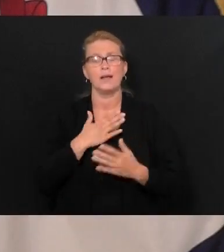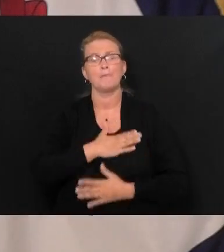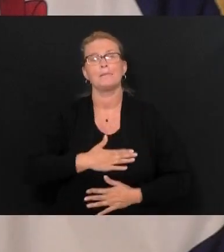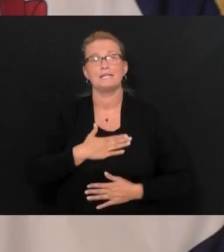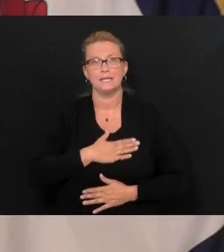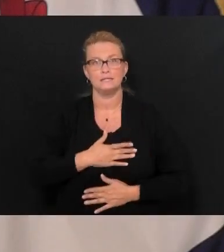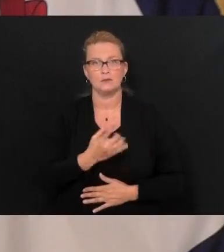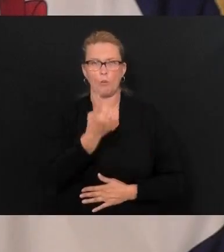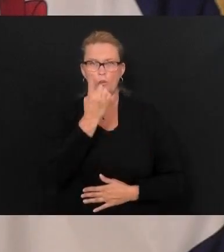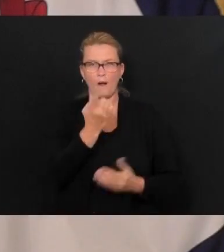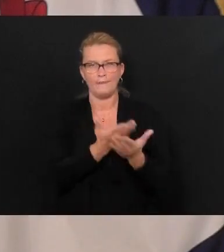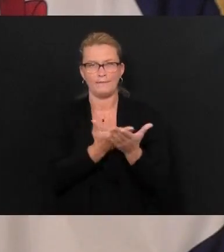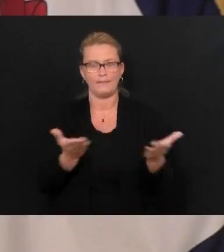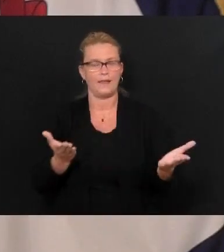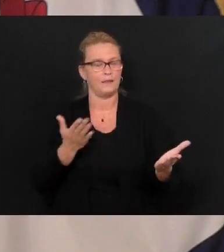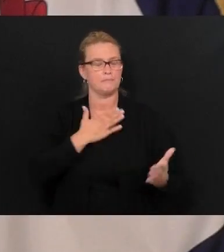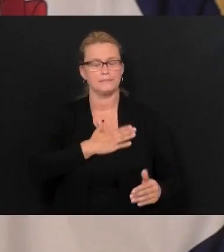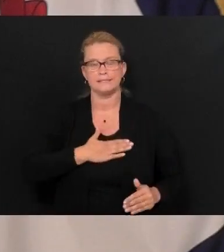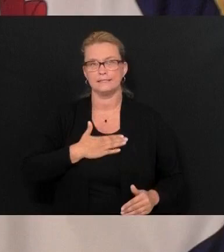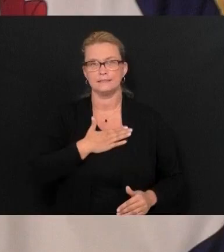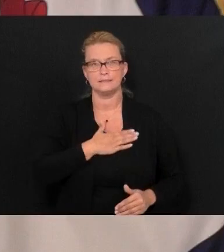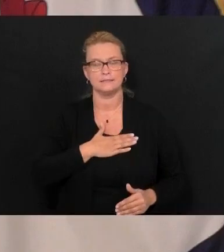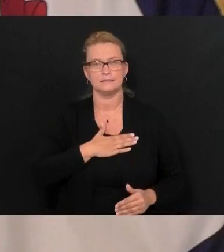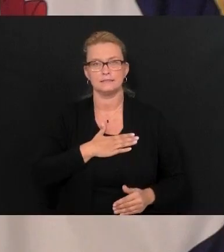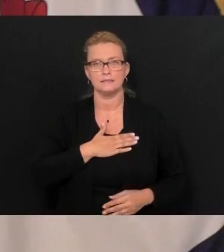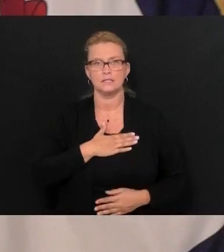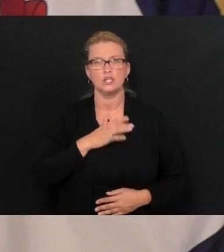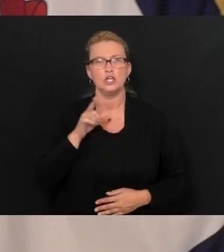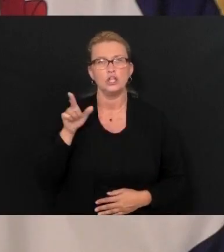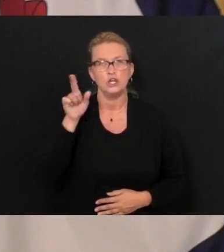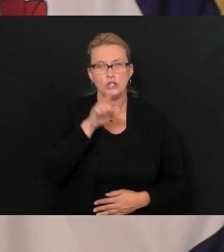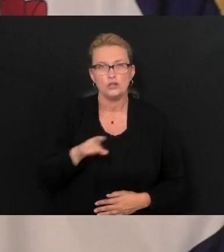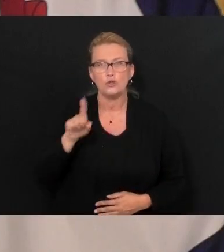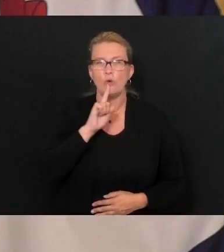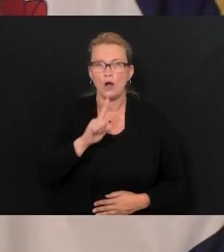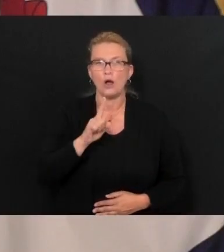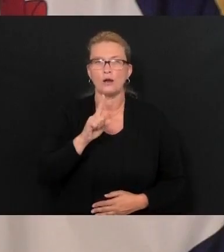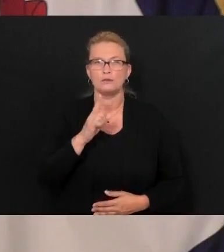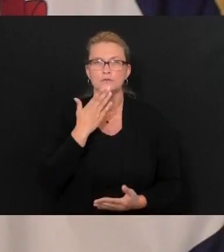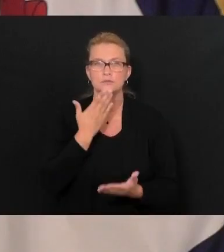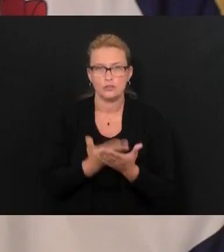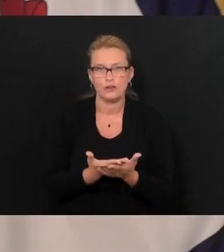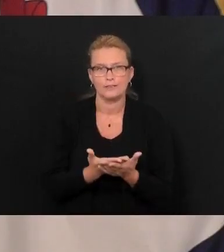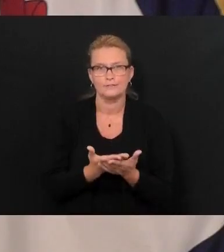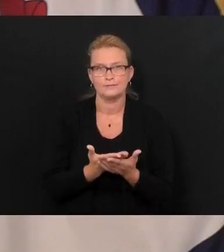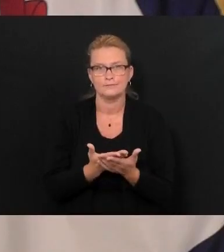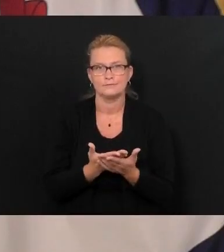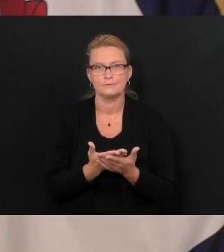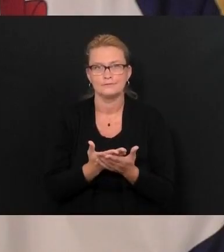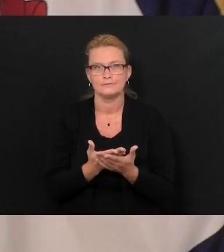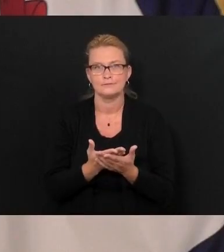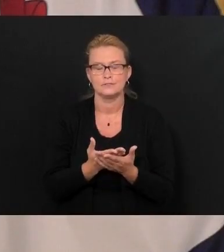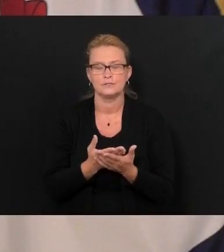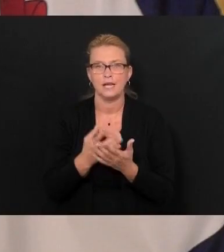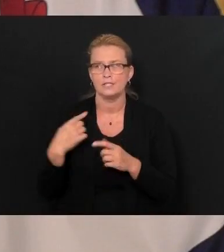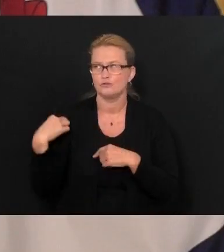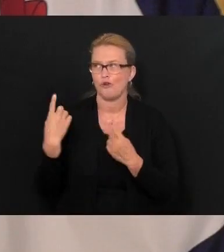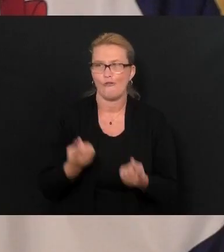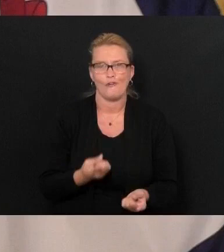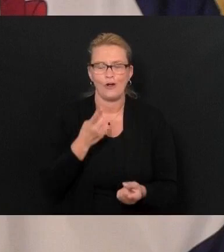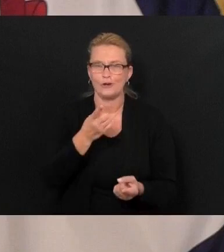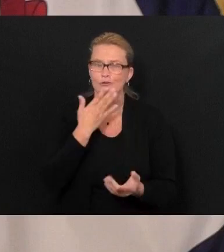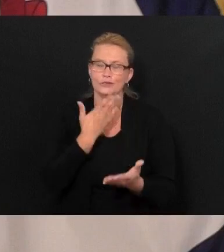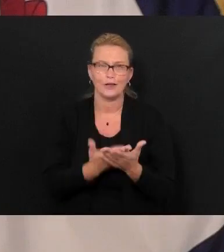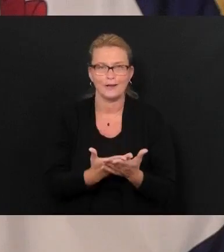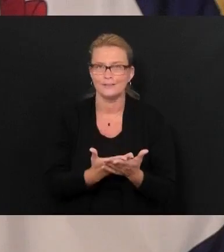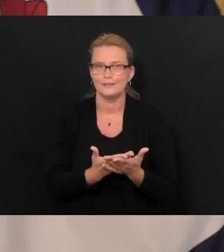me. Just absolutely know how good you really are, how good you've really been. And absolutely know